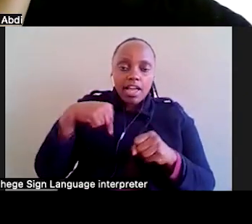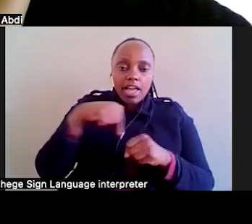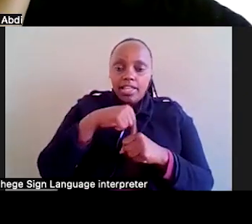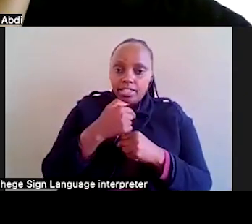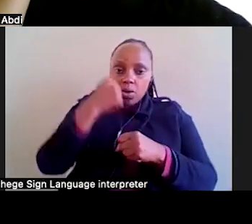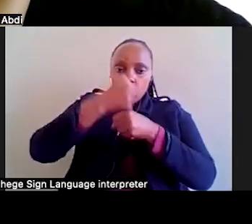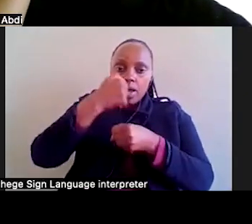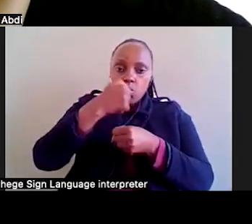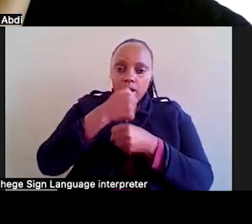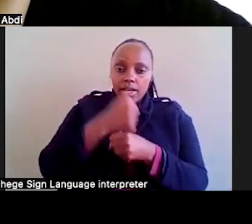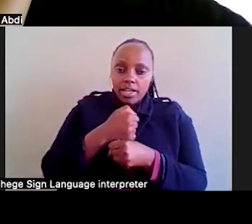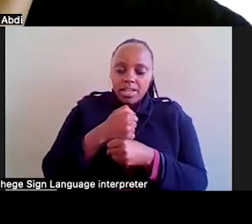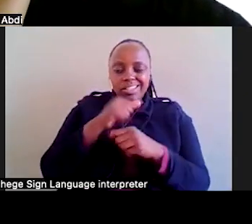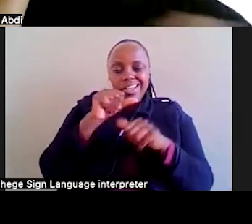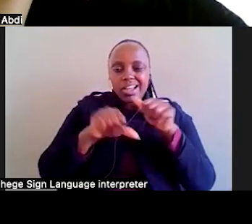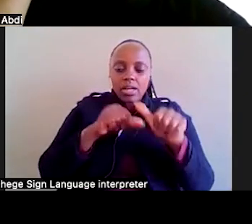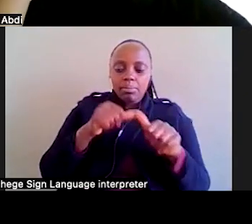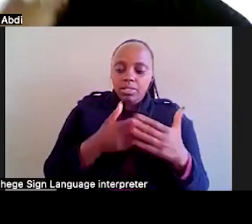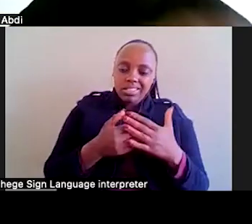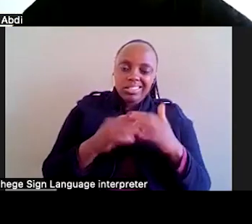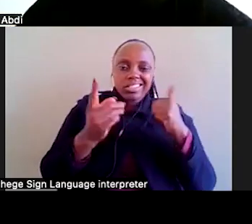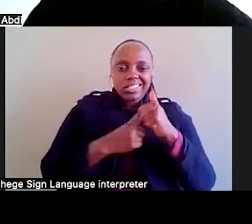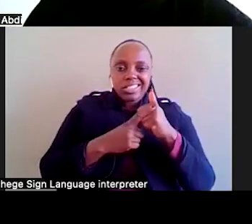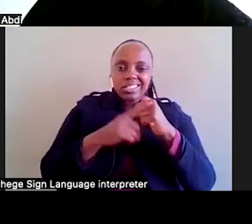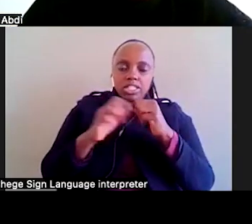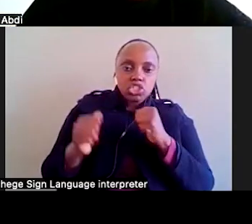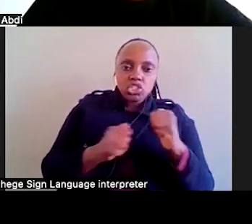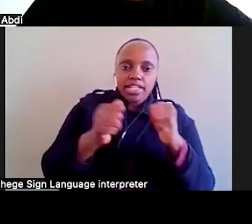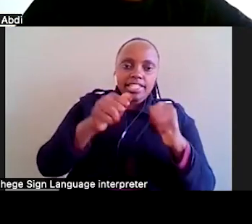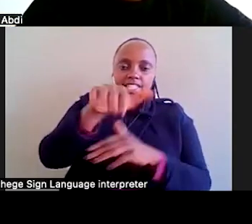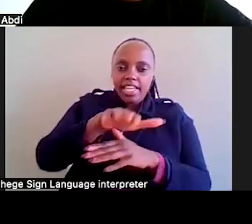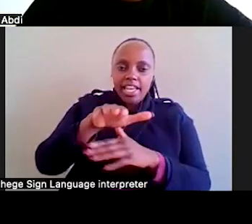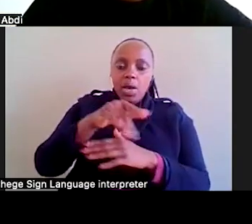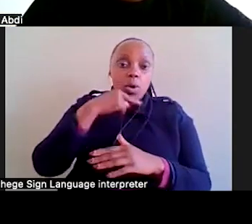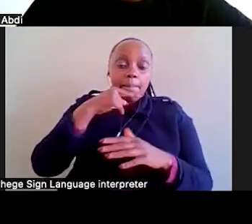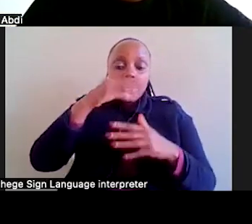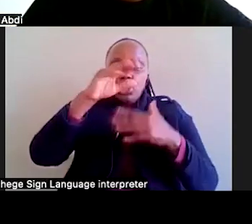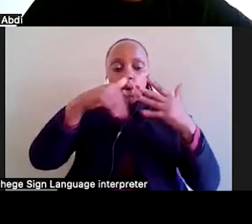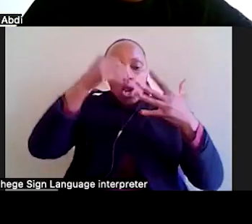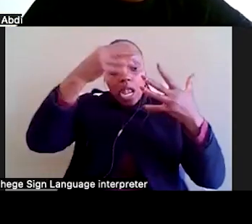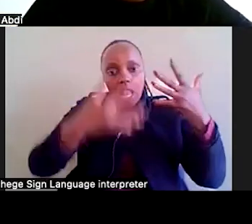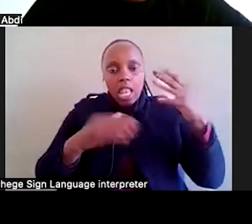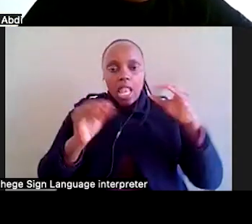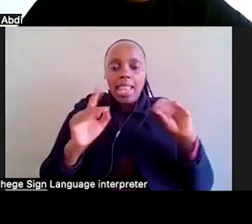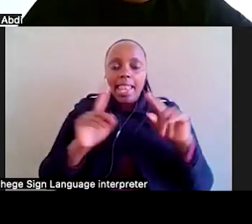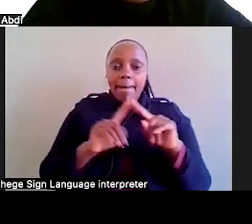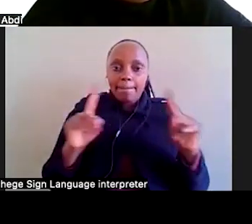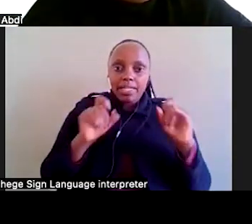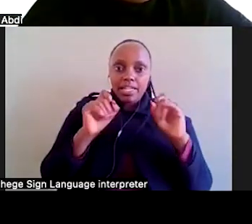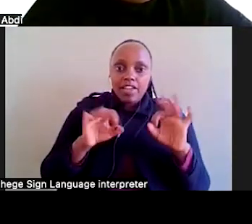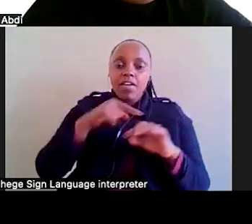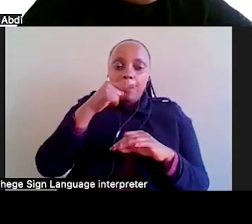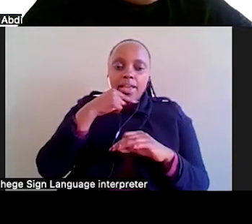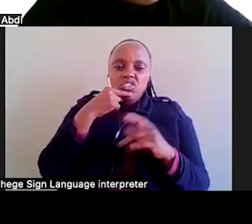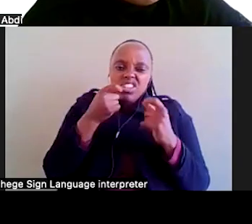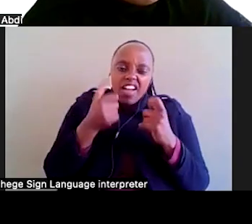working around 6 strategic areas. I won't mention all of them, but if I can mention a few in